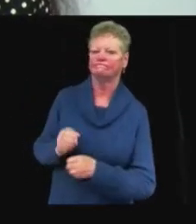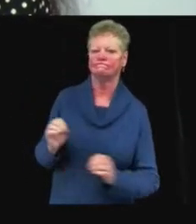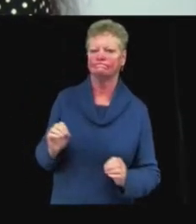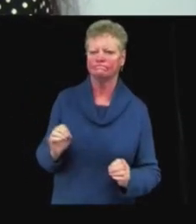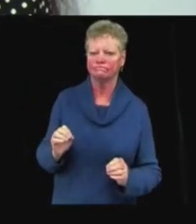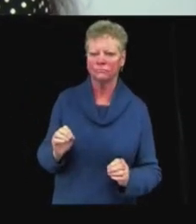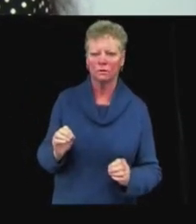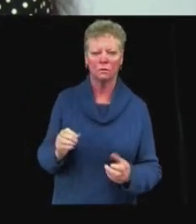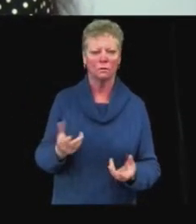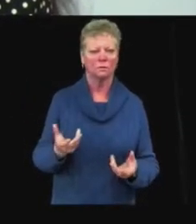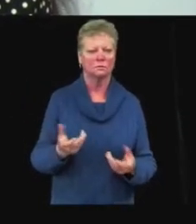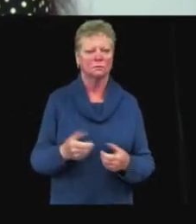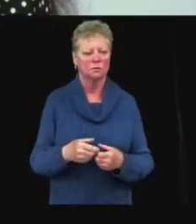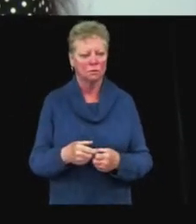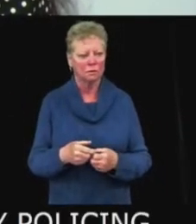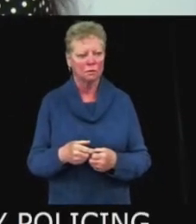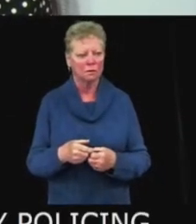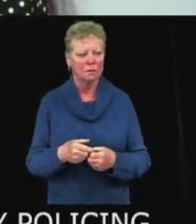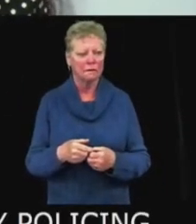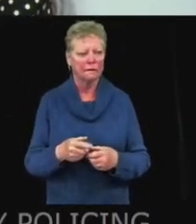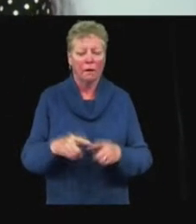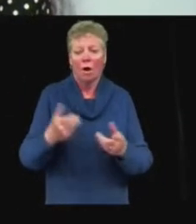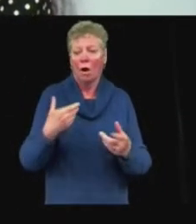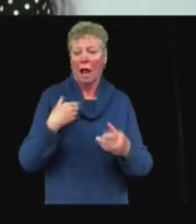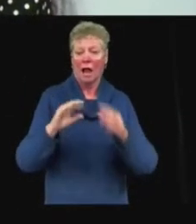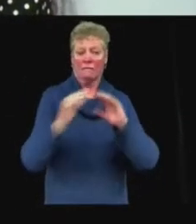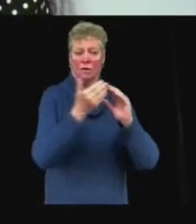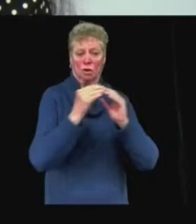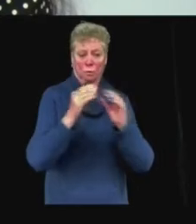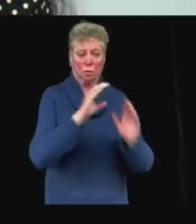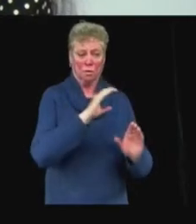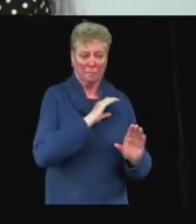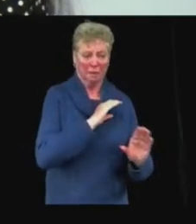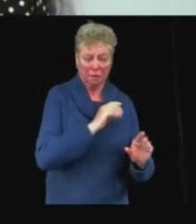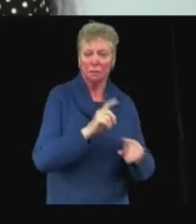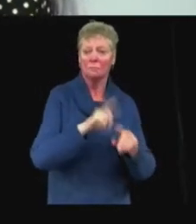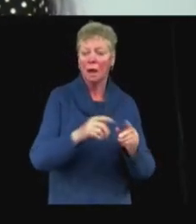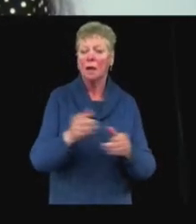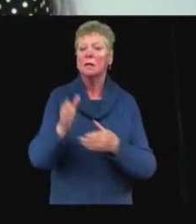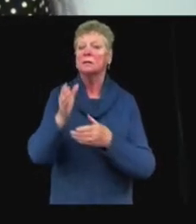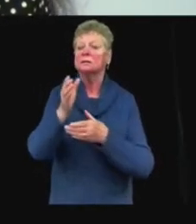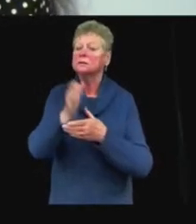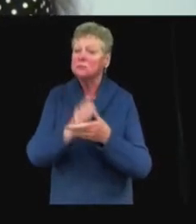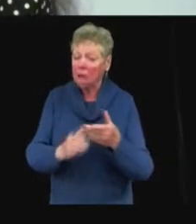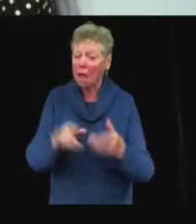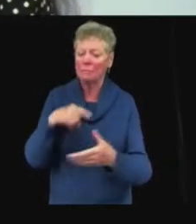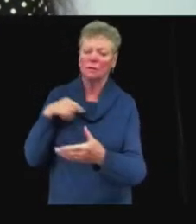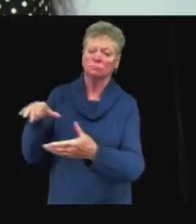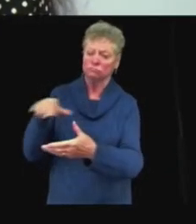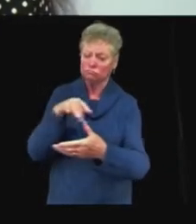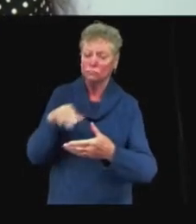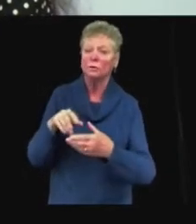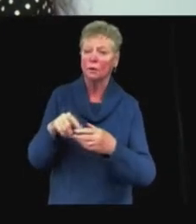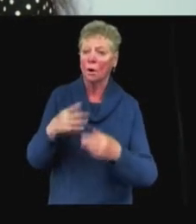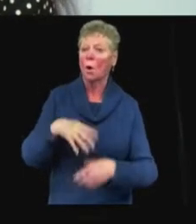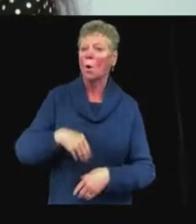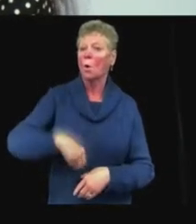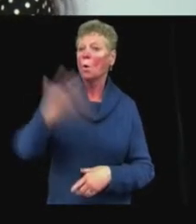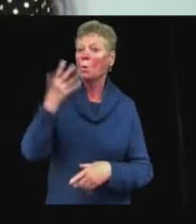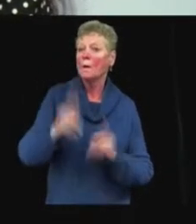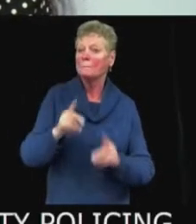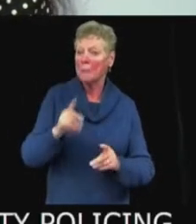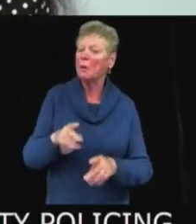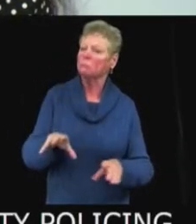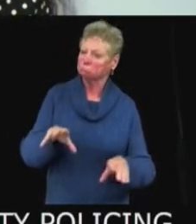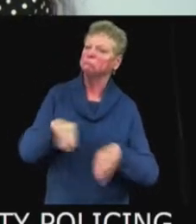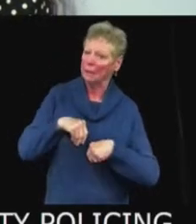models, so I don't want to just come and say community policing, because there's also a lot of studies that show that community policing itself is much more accepted by white communities and racialized